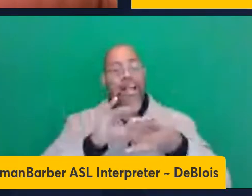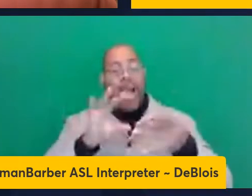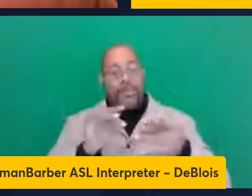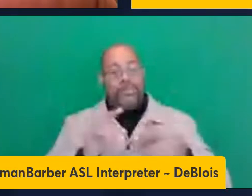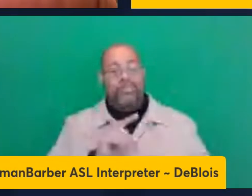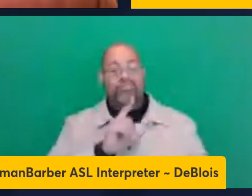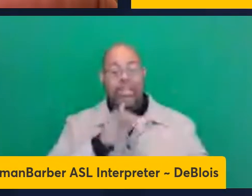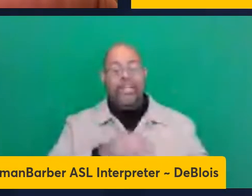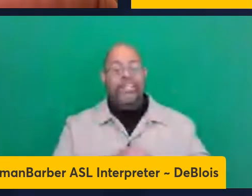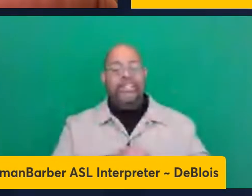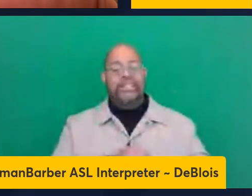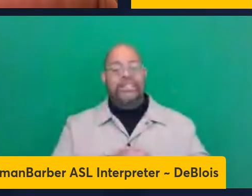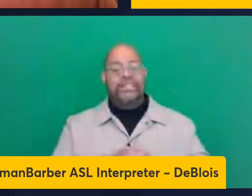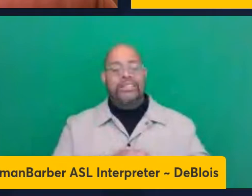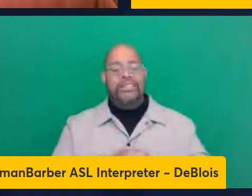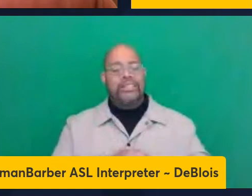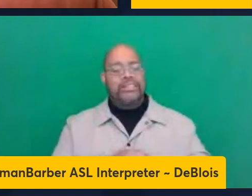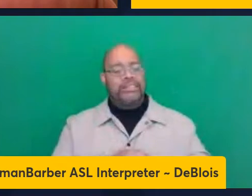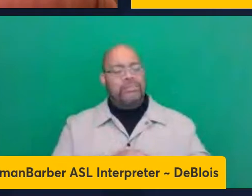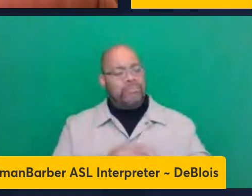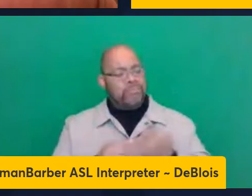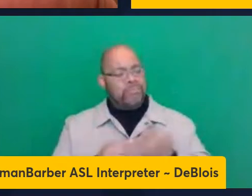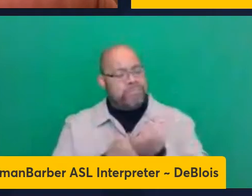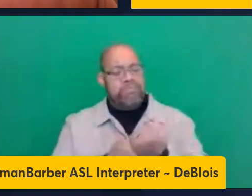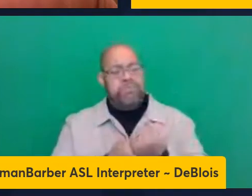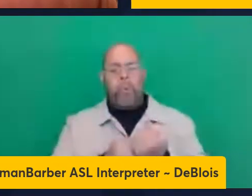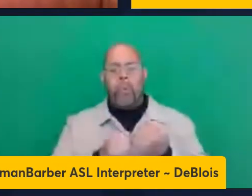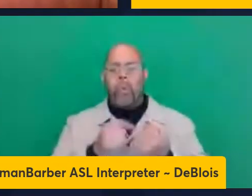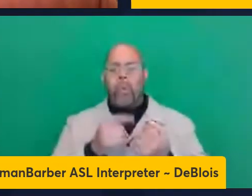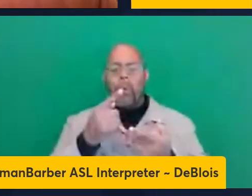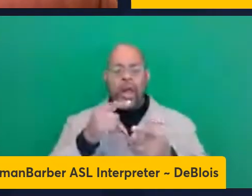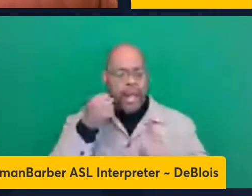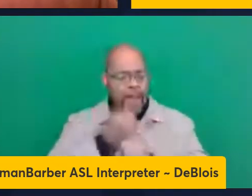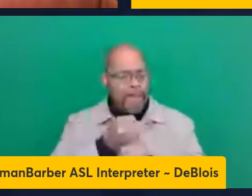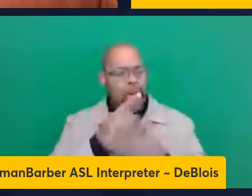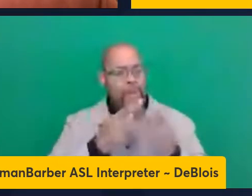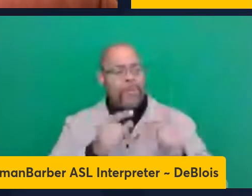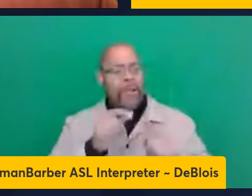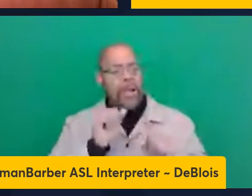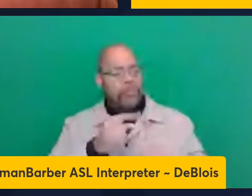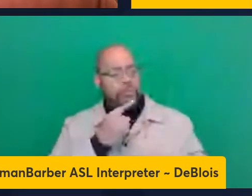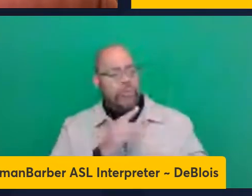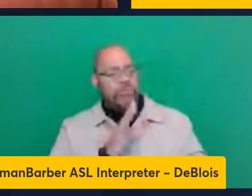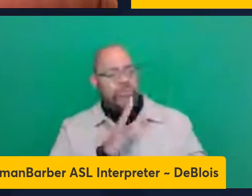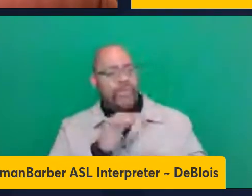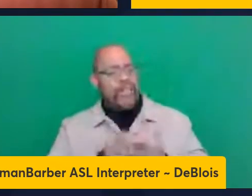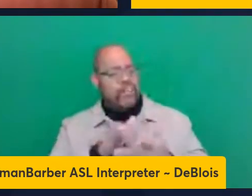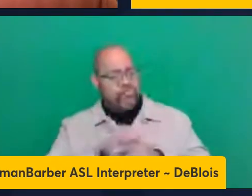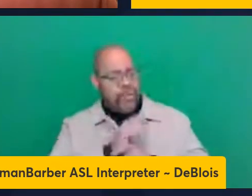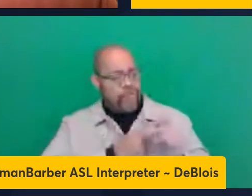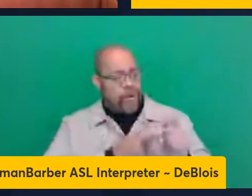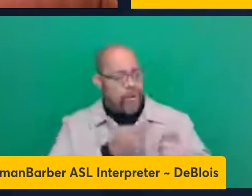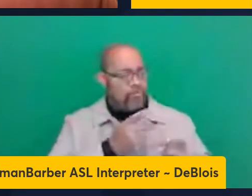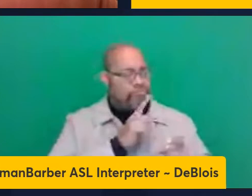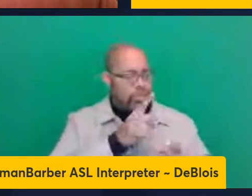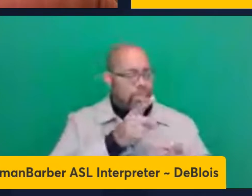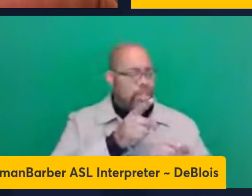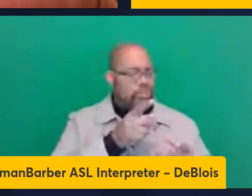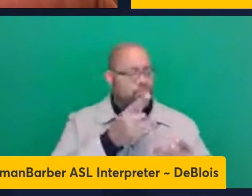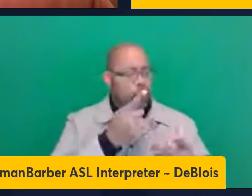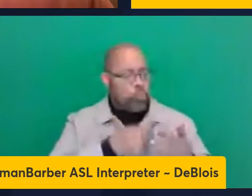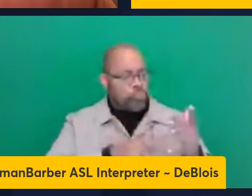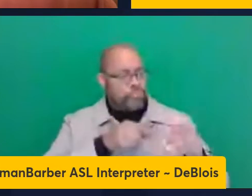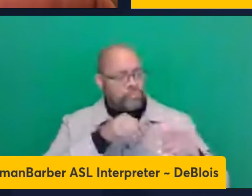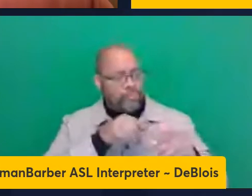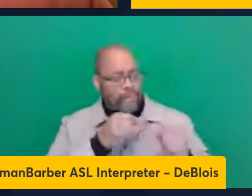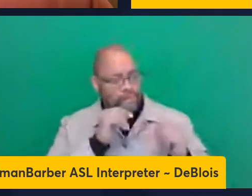really testifying really the impact of Workbig, of a lot of people that have been able to get the training from Workbig and really are successful in their career.